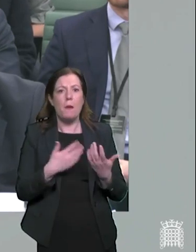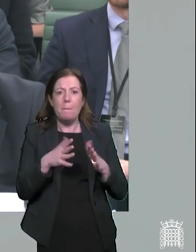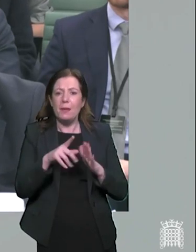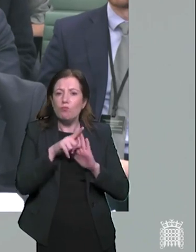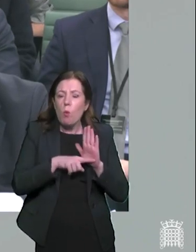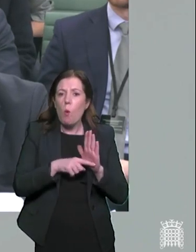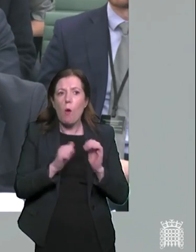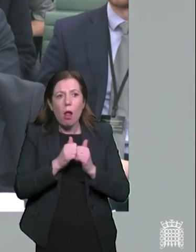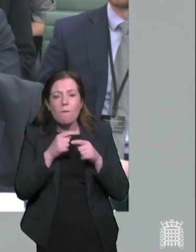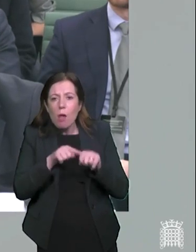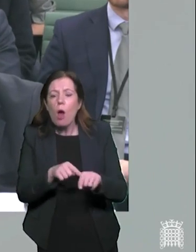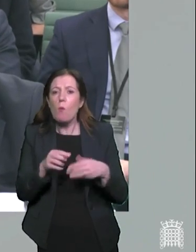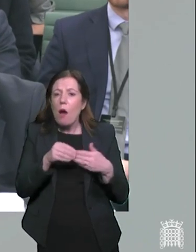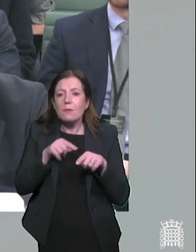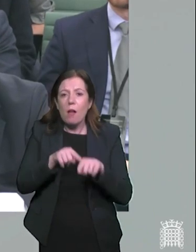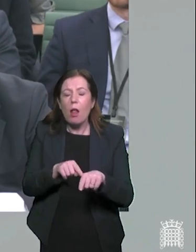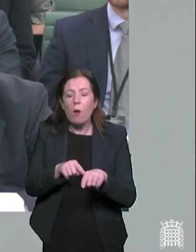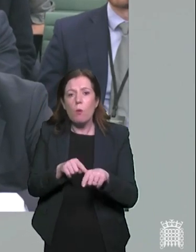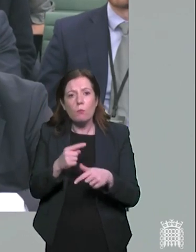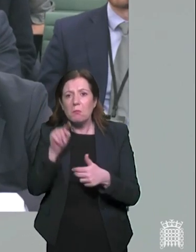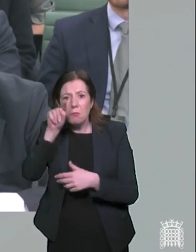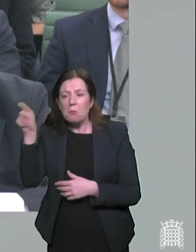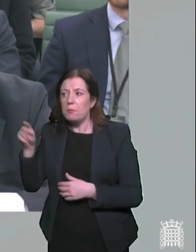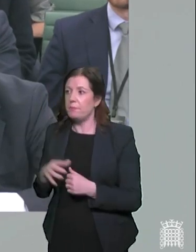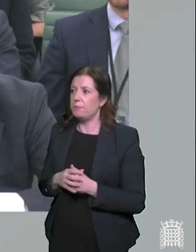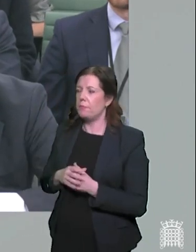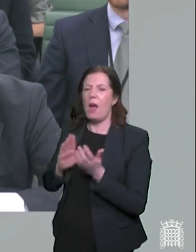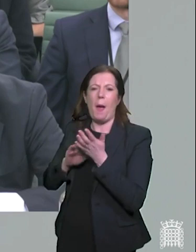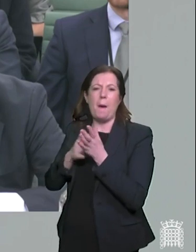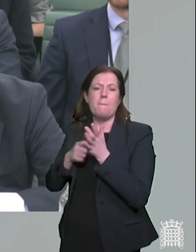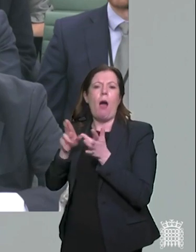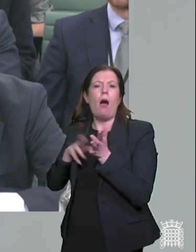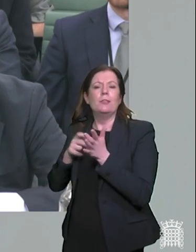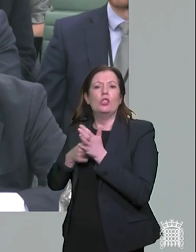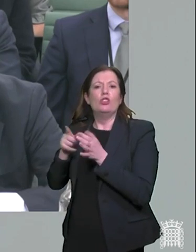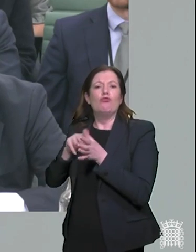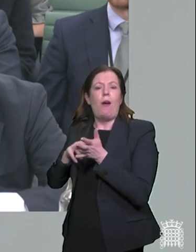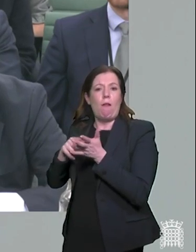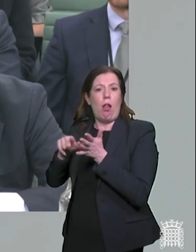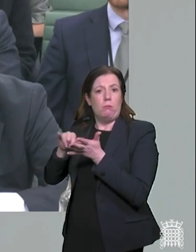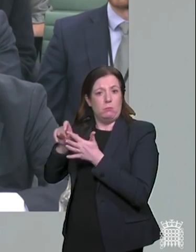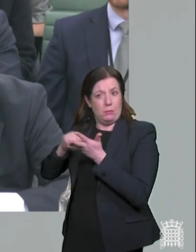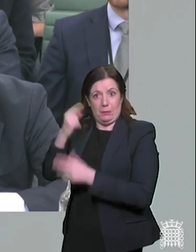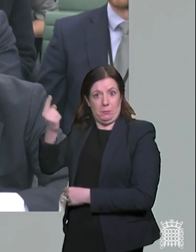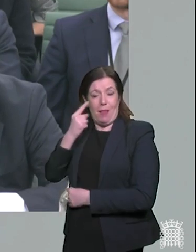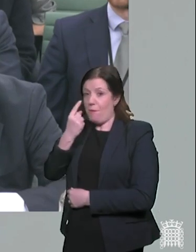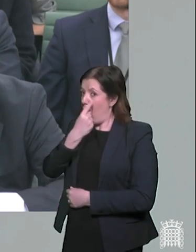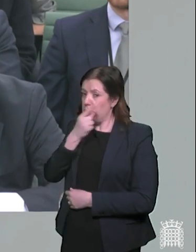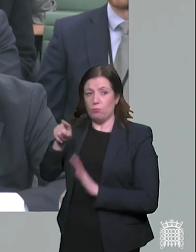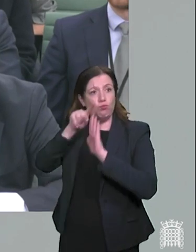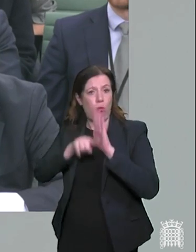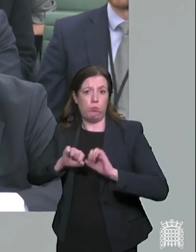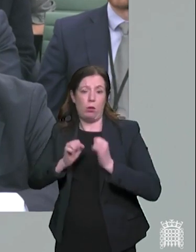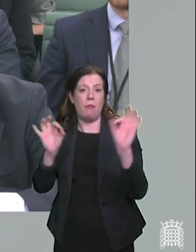Well, it follows from I think from Martin Reynolds' evidence that he thought that the rules had not been